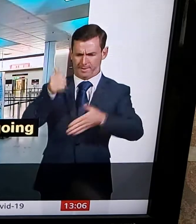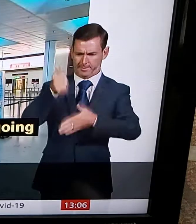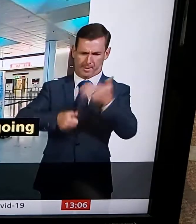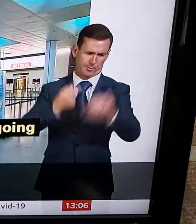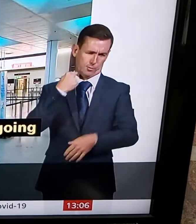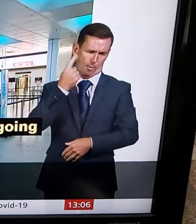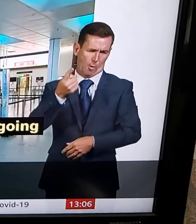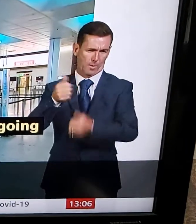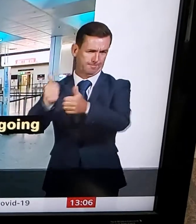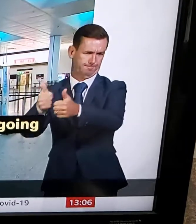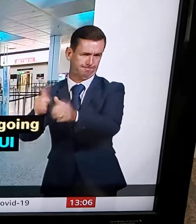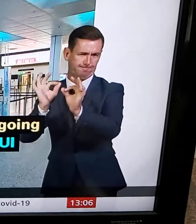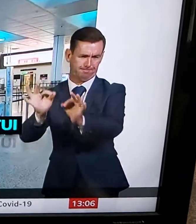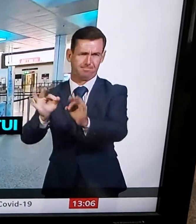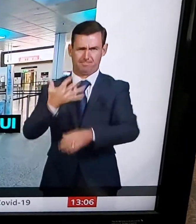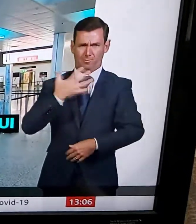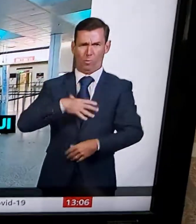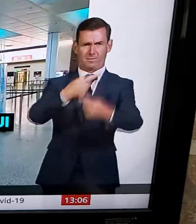all